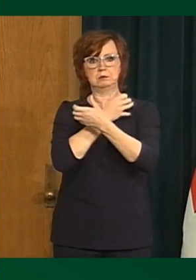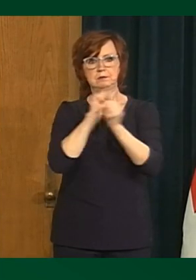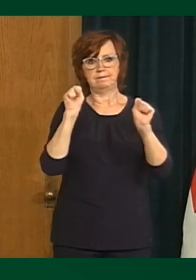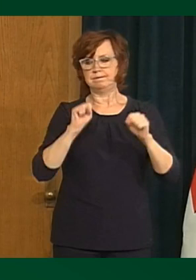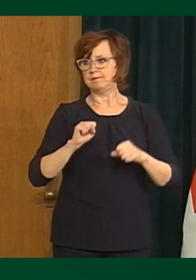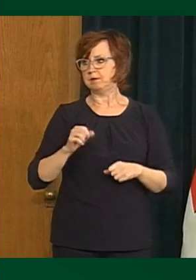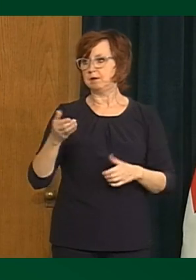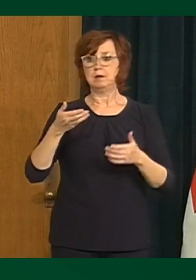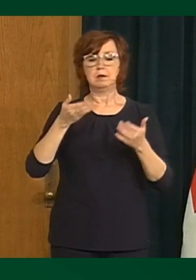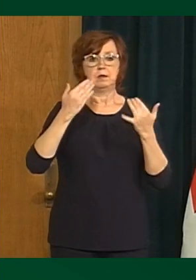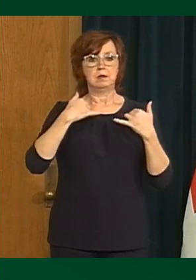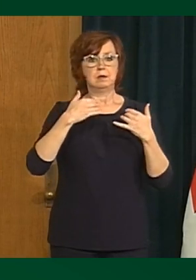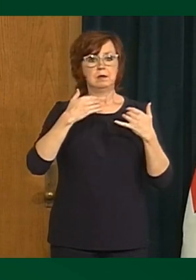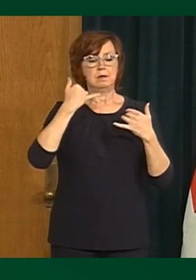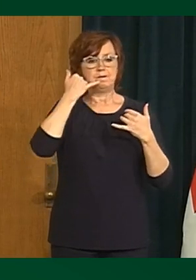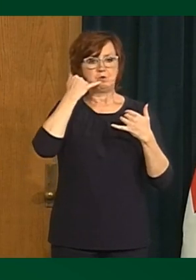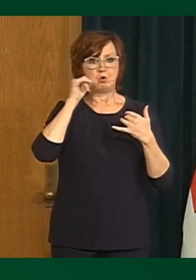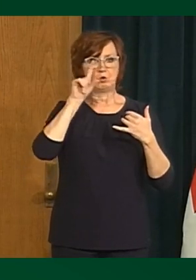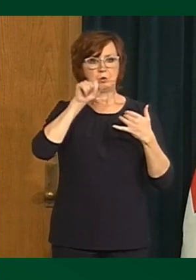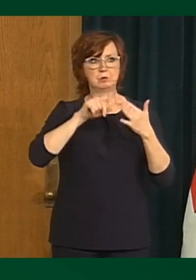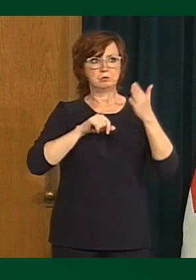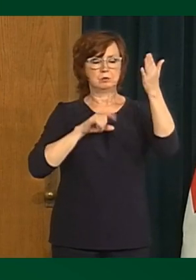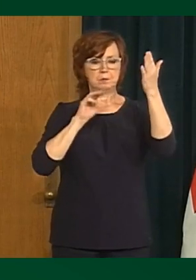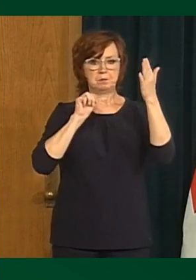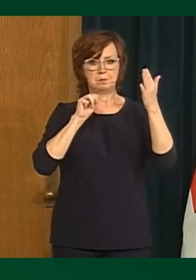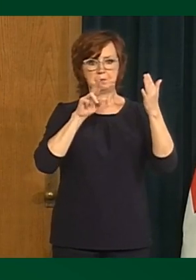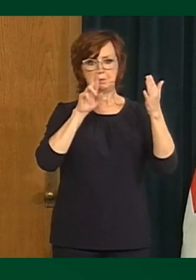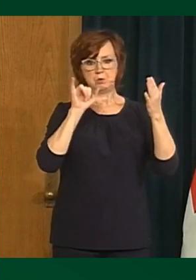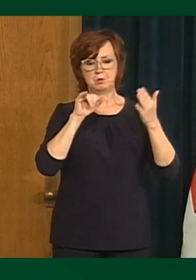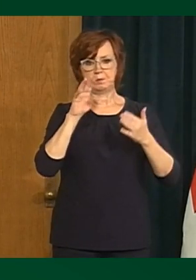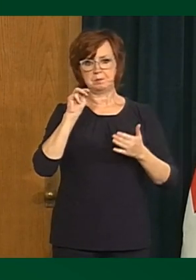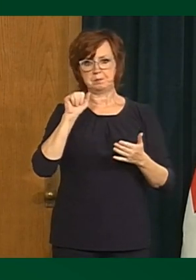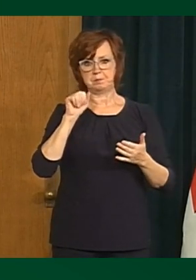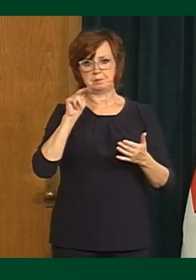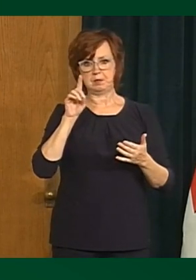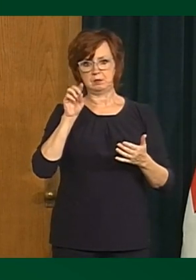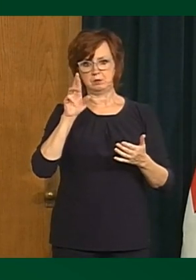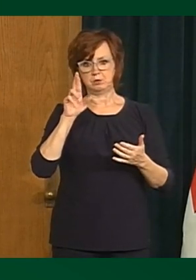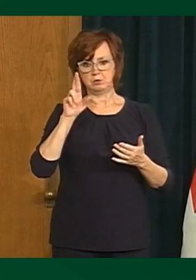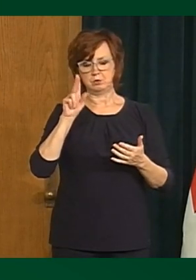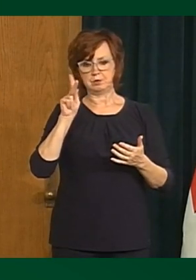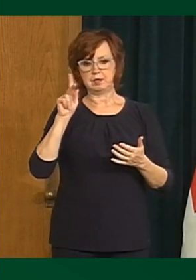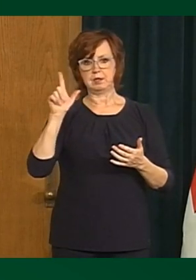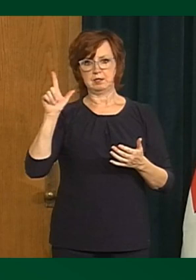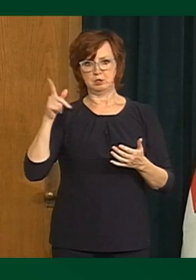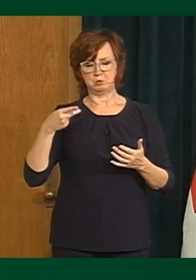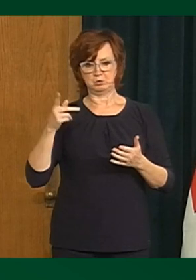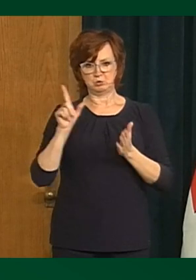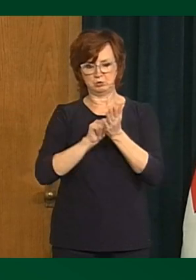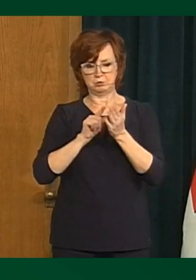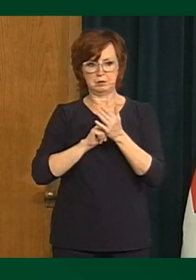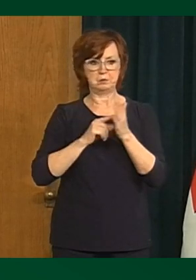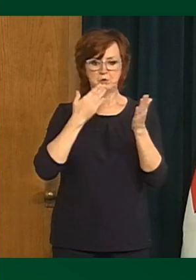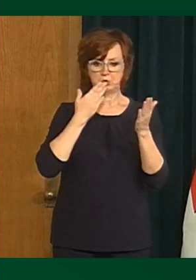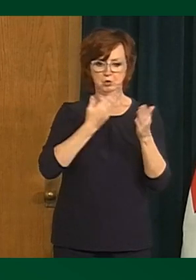phone line. We have Murray Mandrick with the Leader Post. Good afternoon, Mr. Premier. As you know, on the